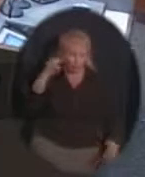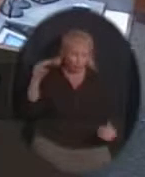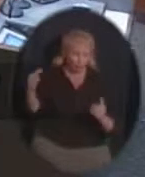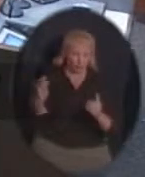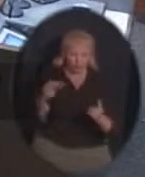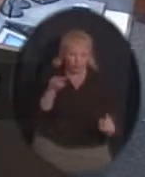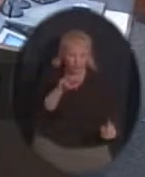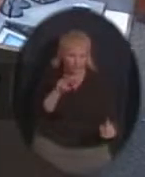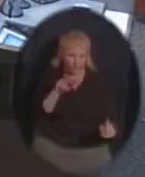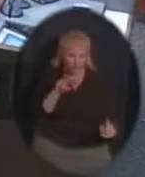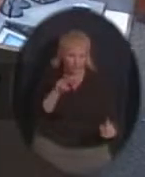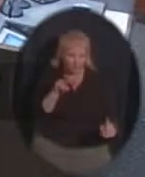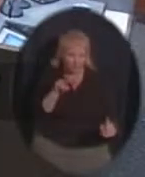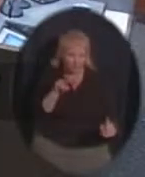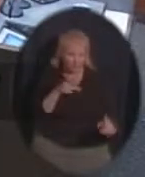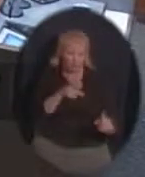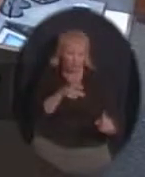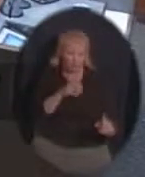of our students